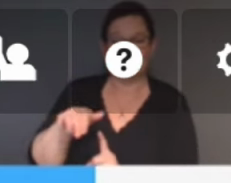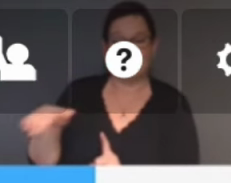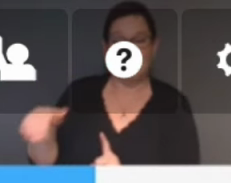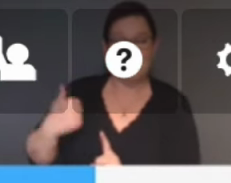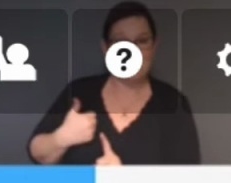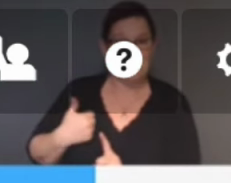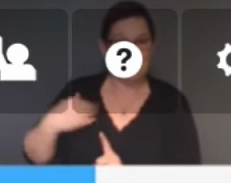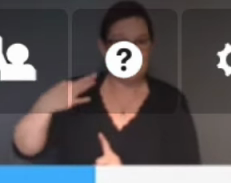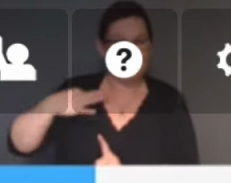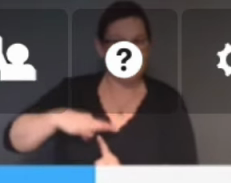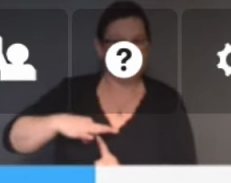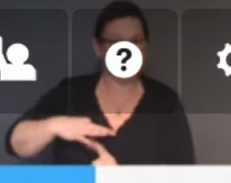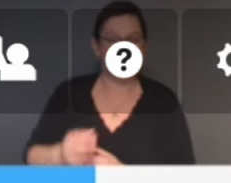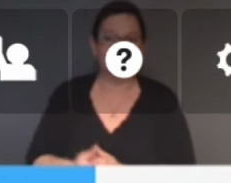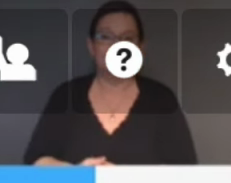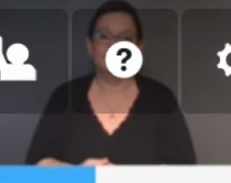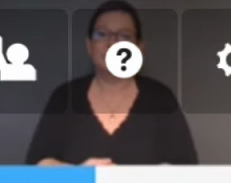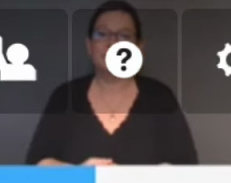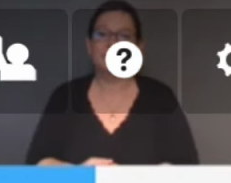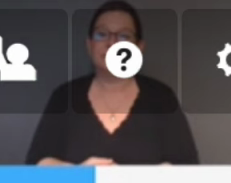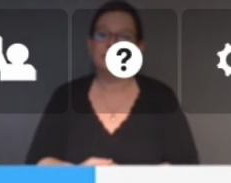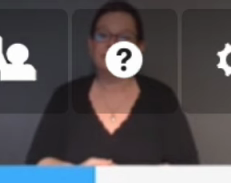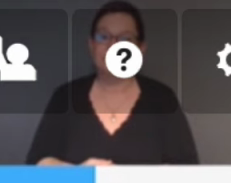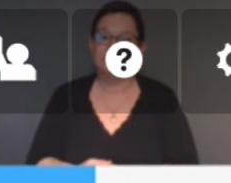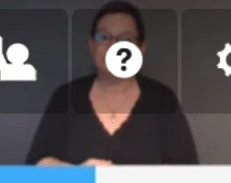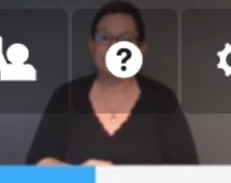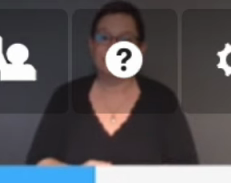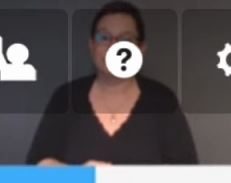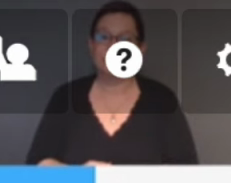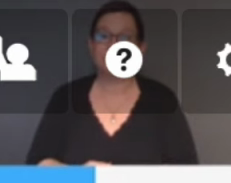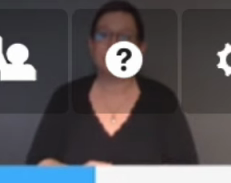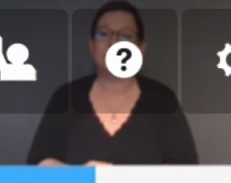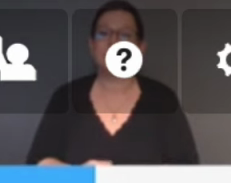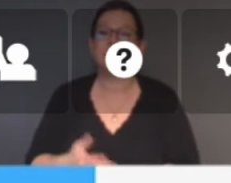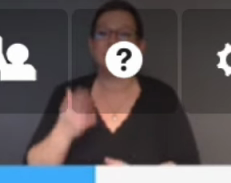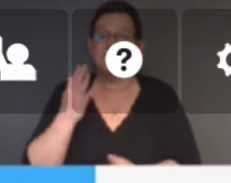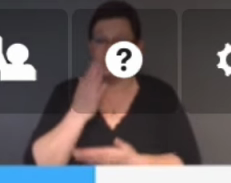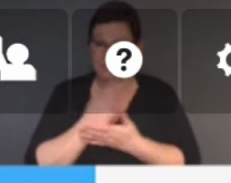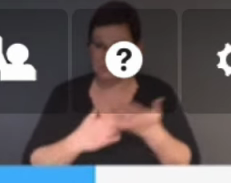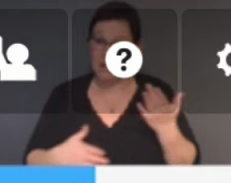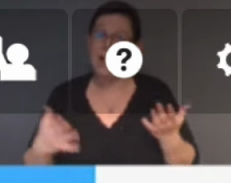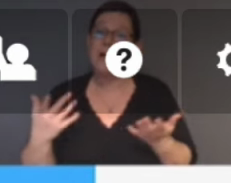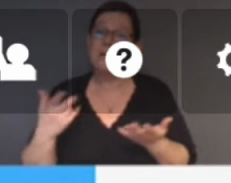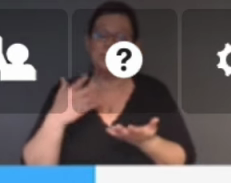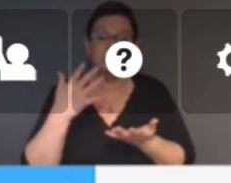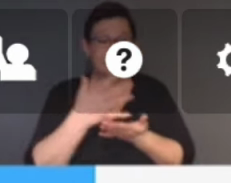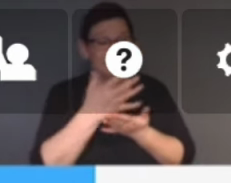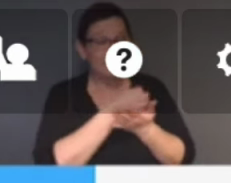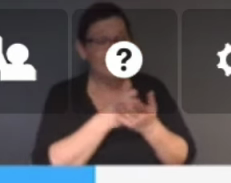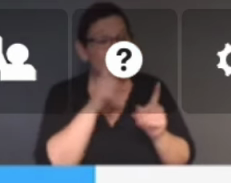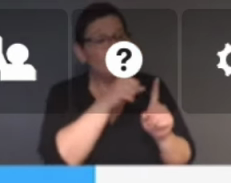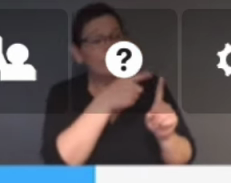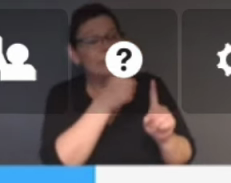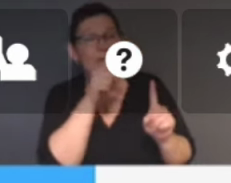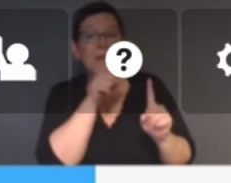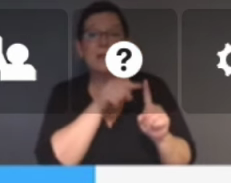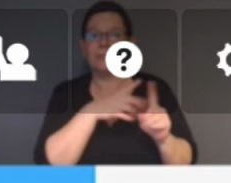income, such as the Canada Child Benefits, are non-taxable and do not have to be reported on the income tax